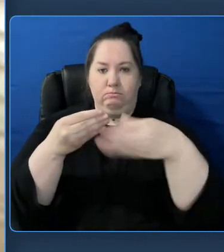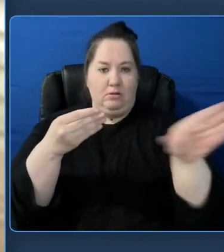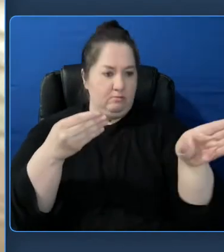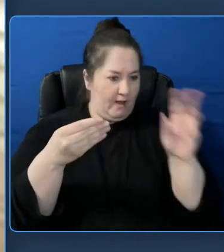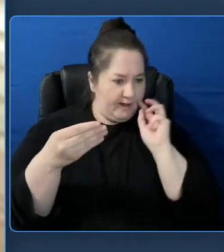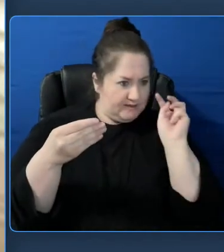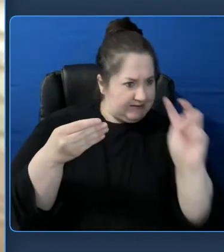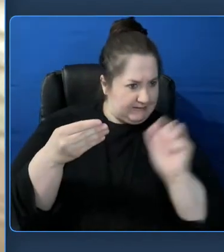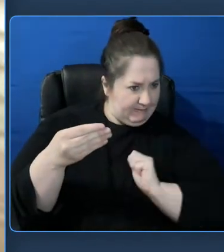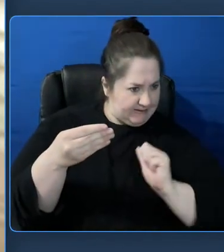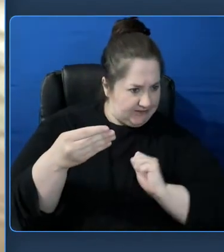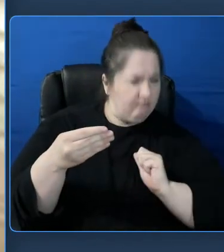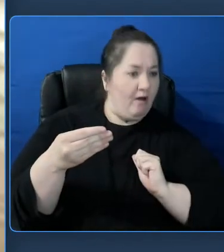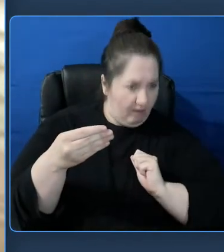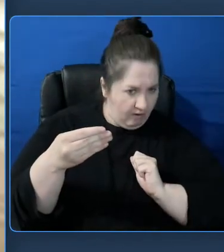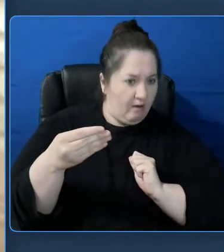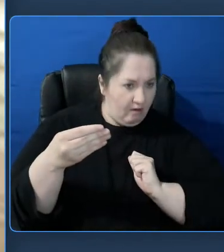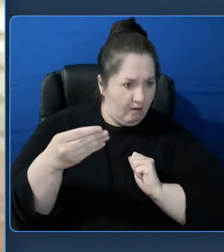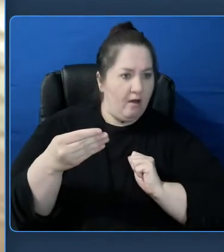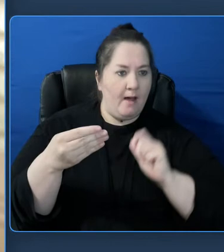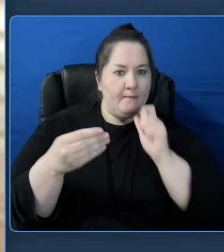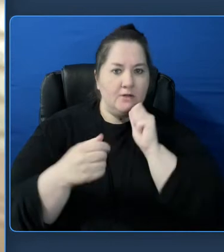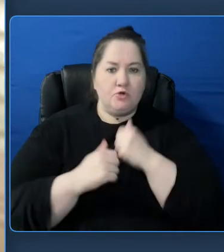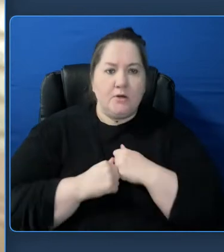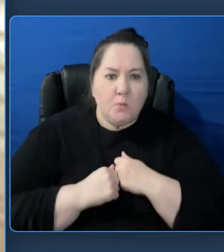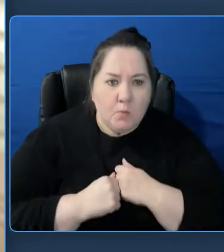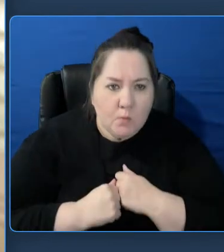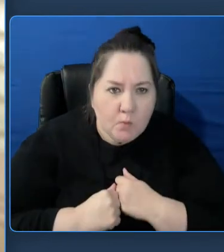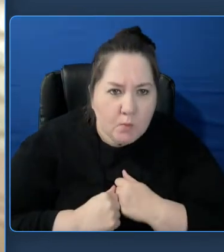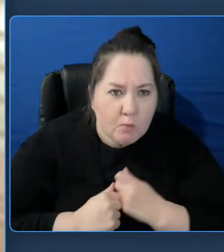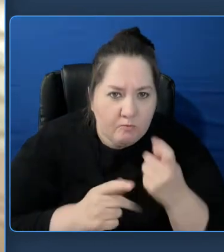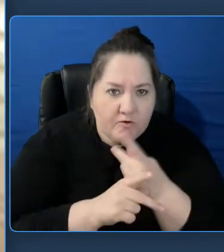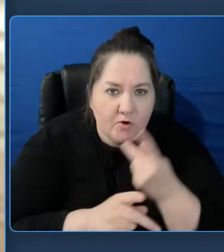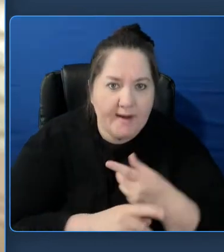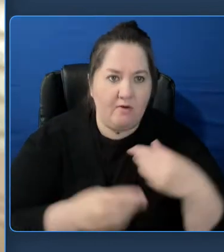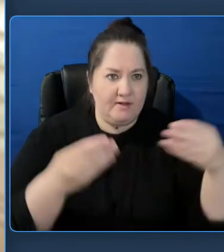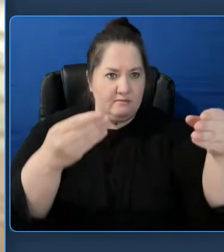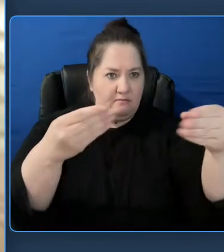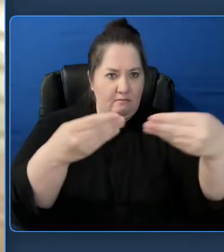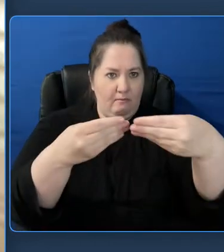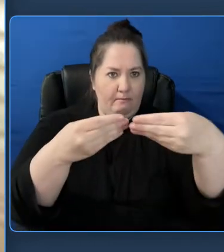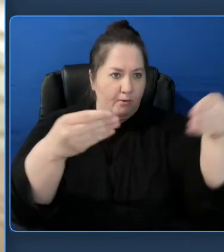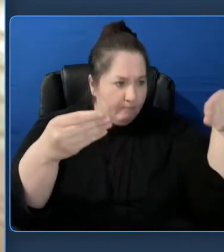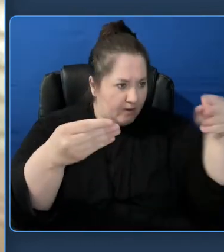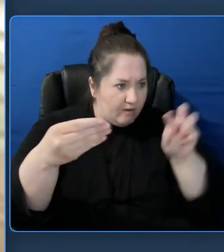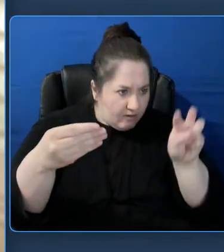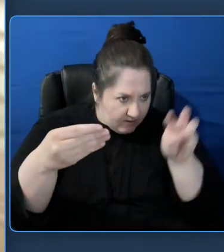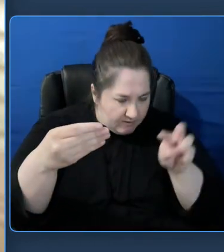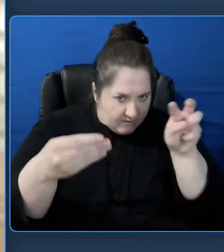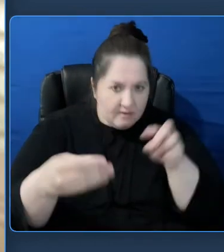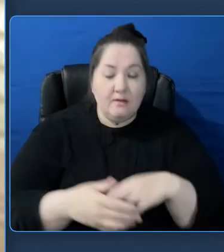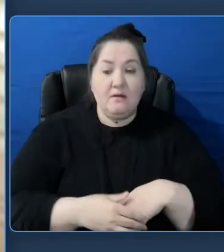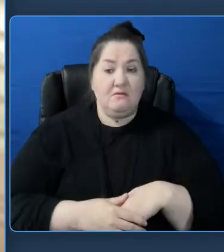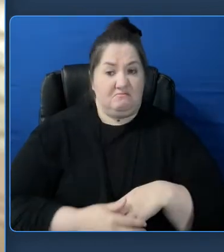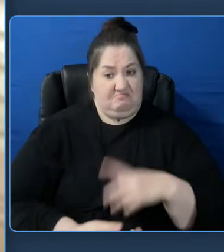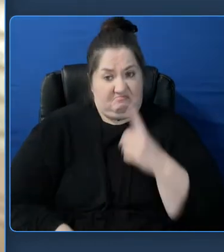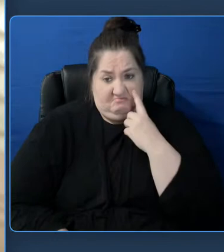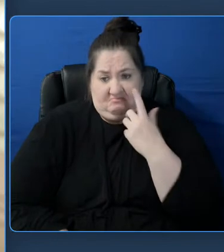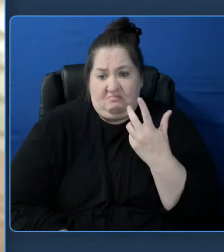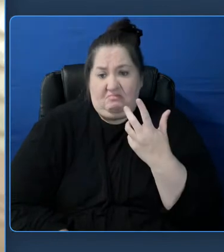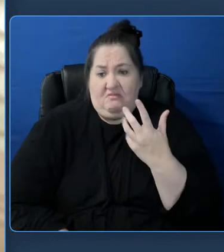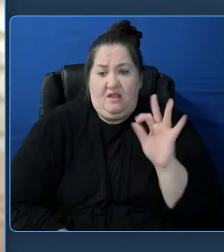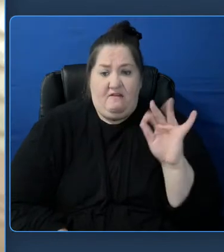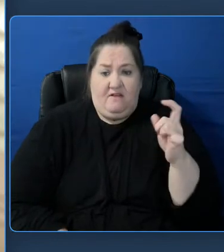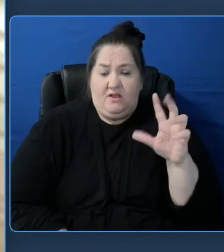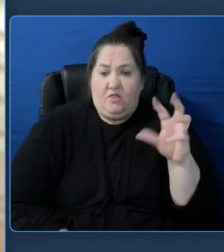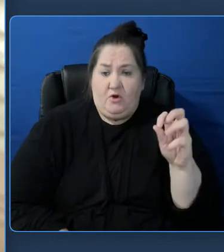kind of, I'm not kind of trying to lean into it to figure out what's going on there. And so I found it to be really easy.